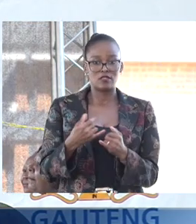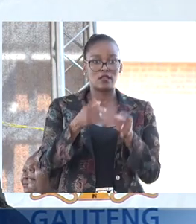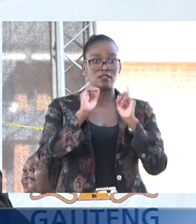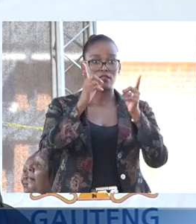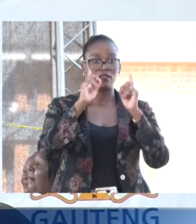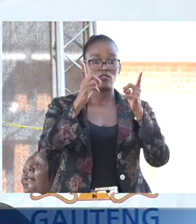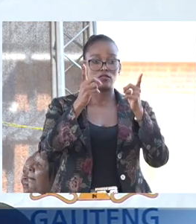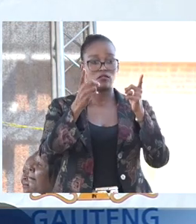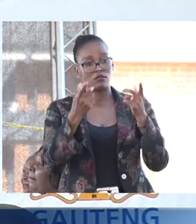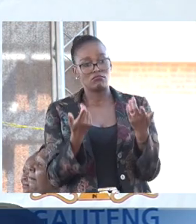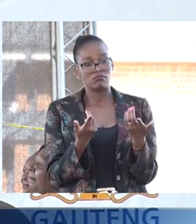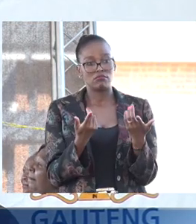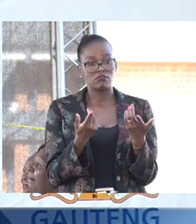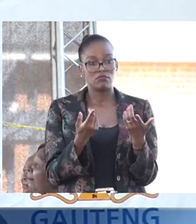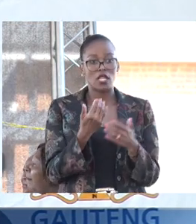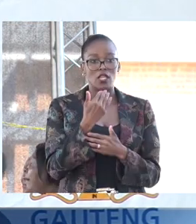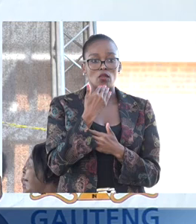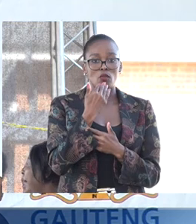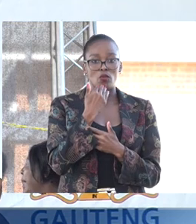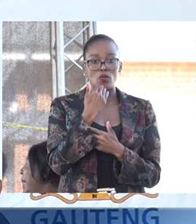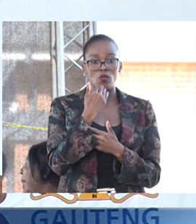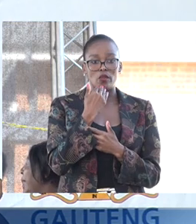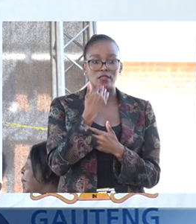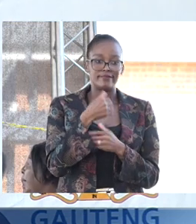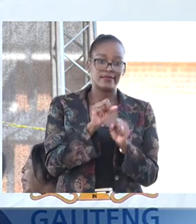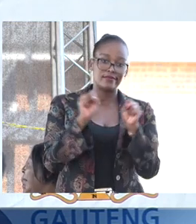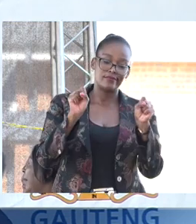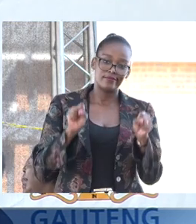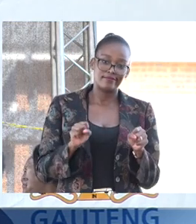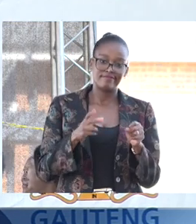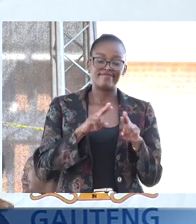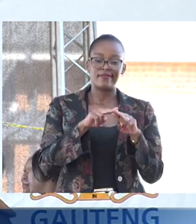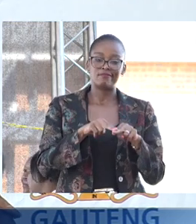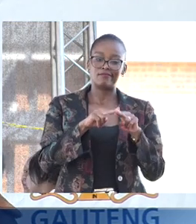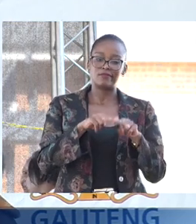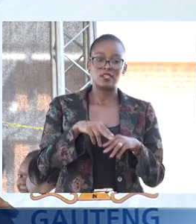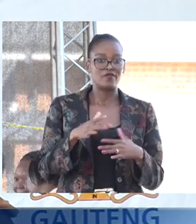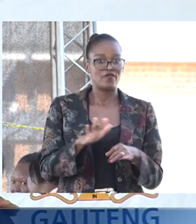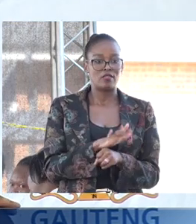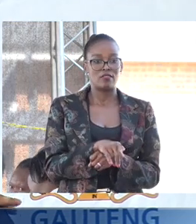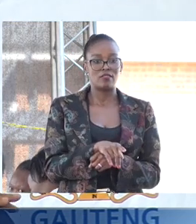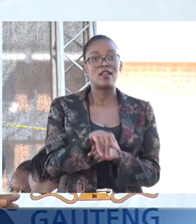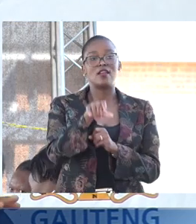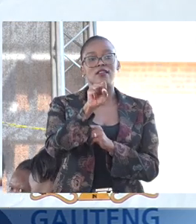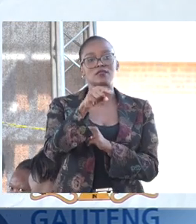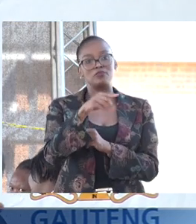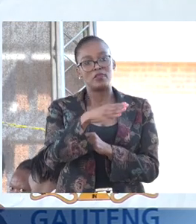Teachers who the system relies upon, SGBs that are